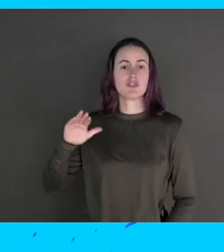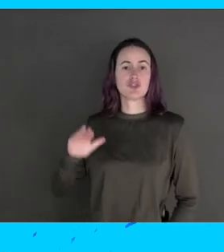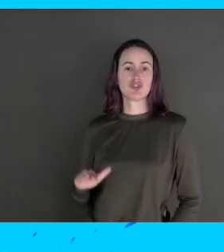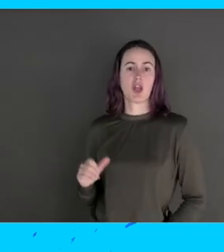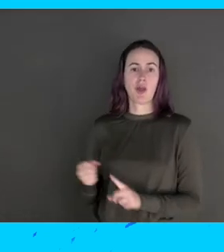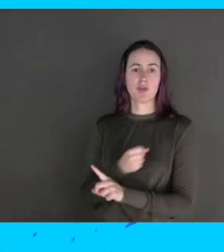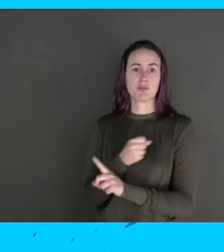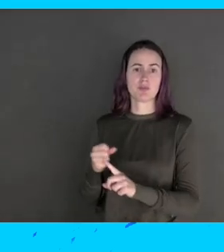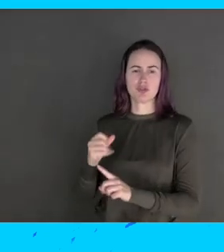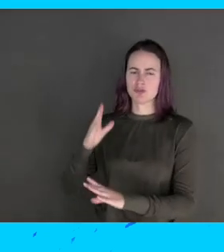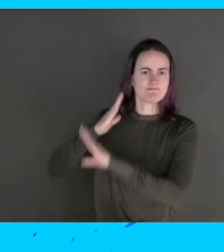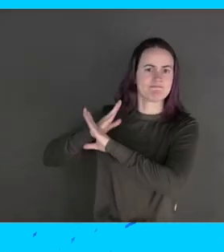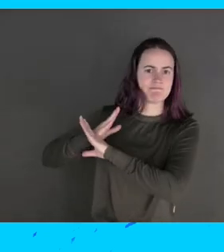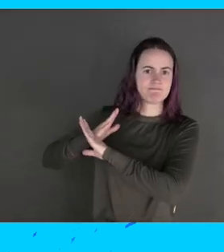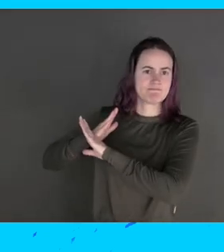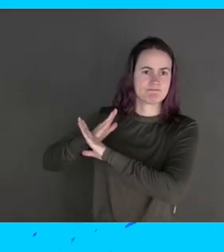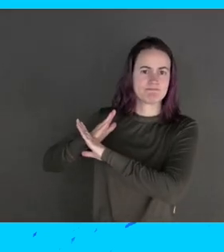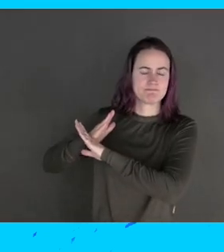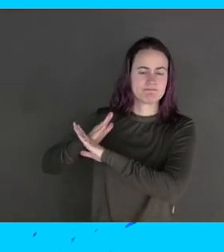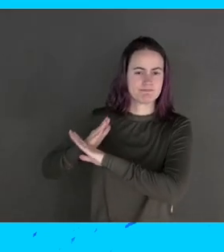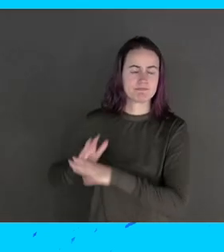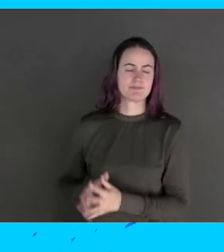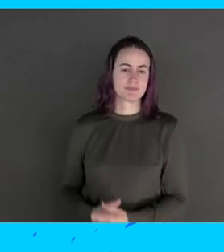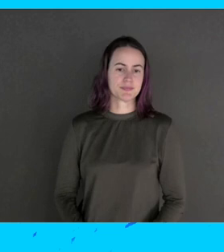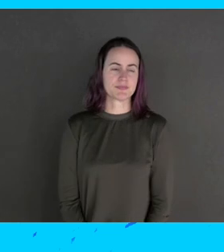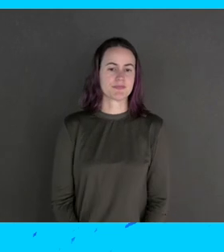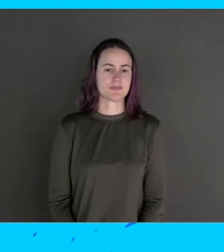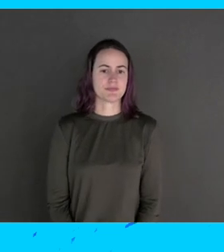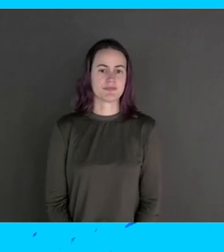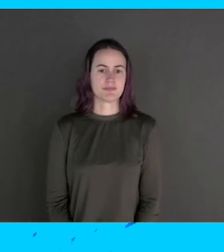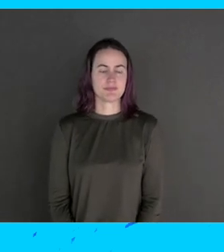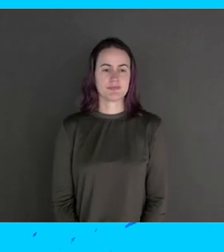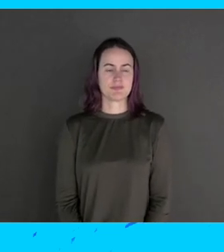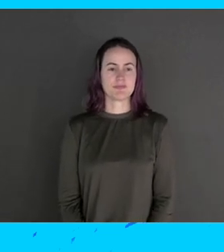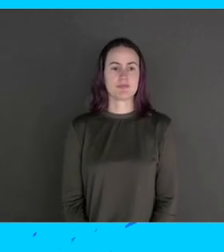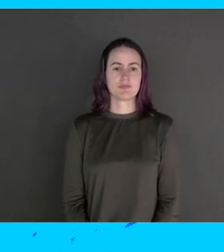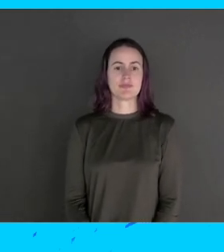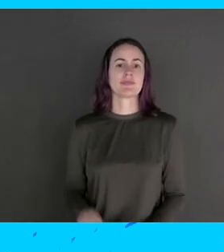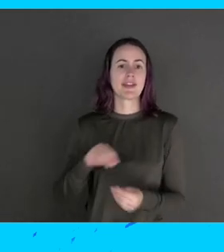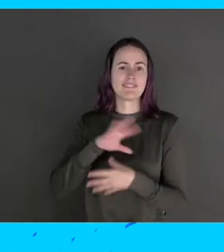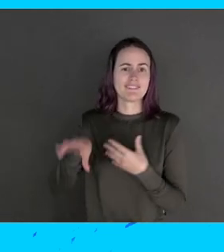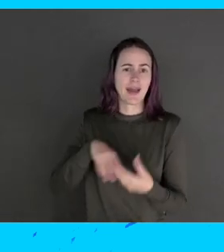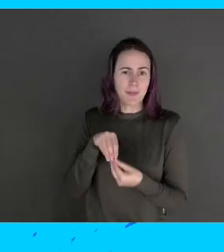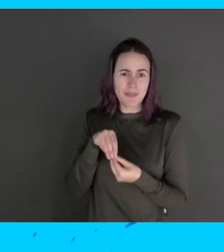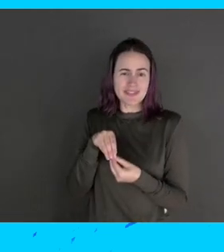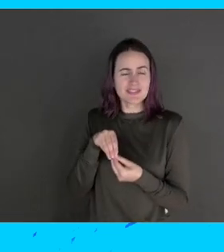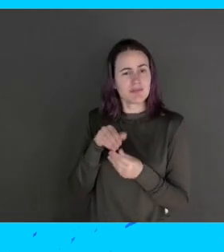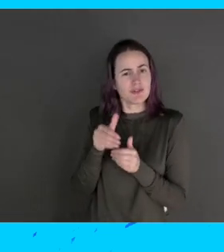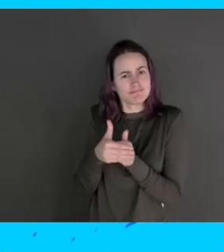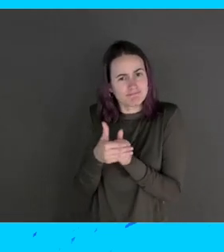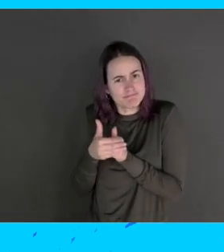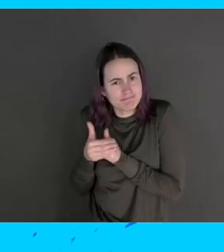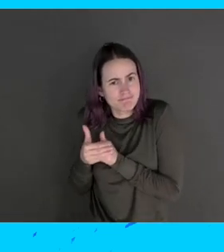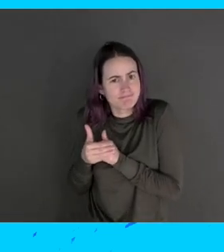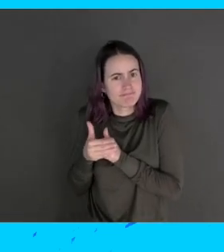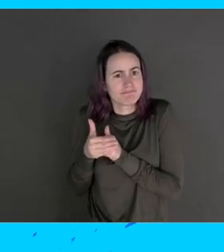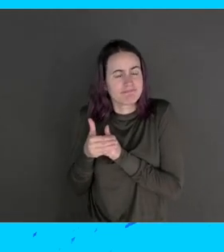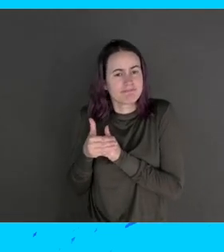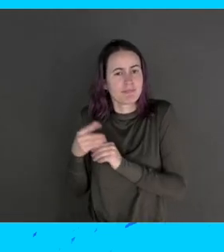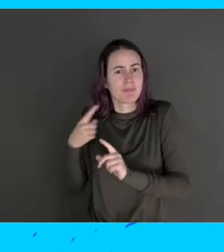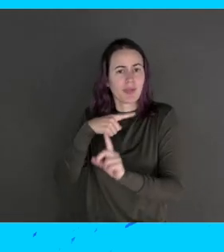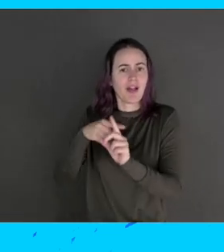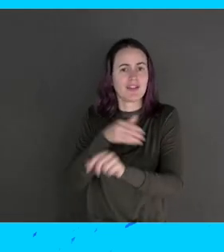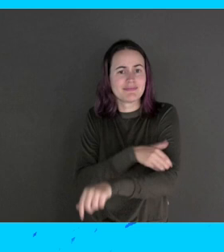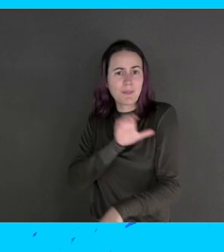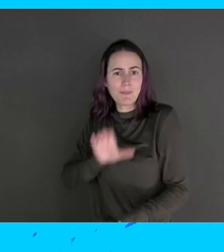and child violence, because families should protect and empower